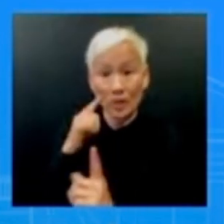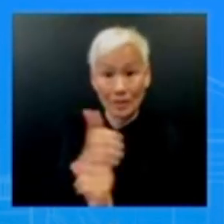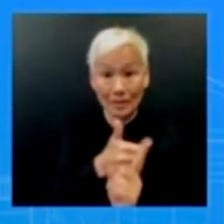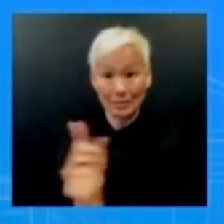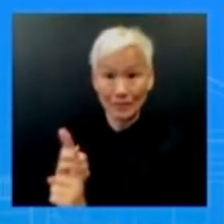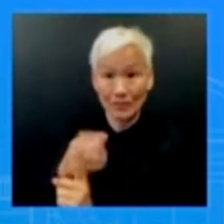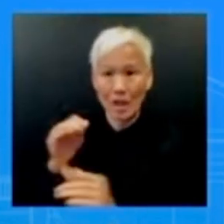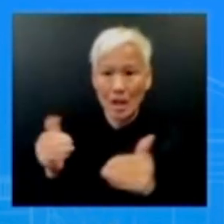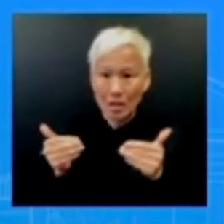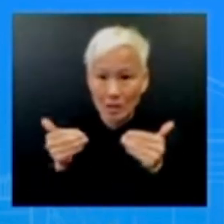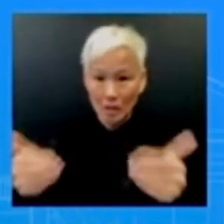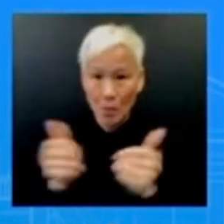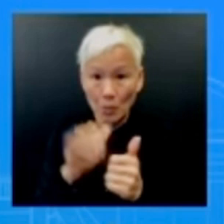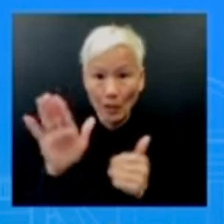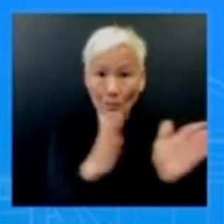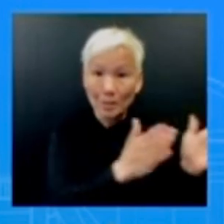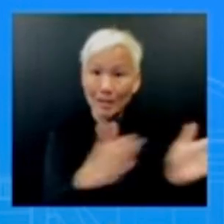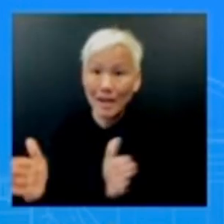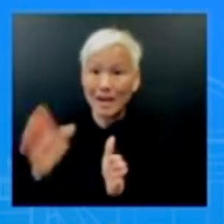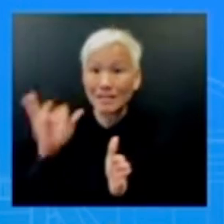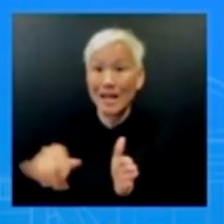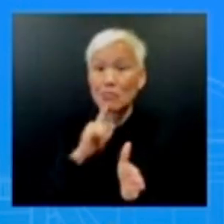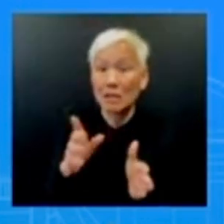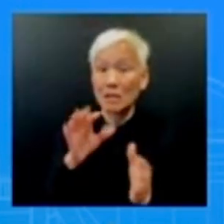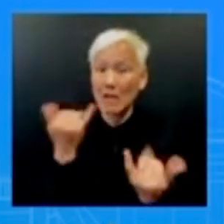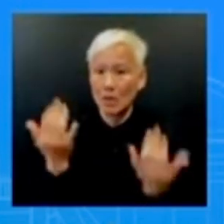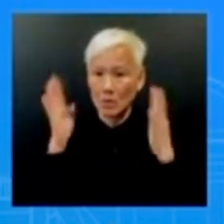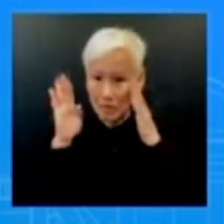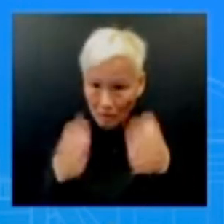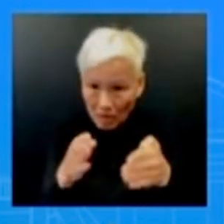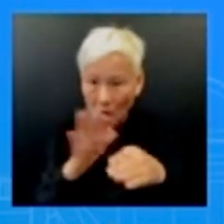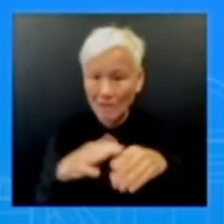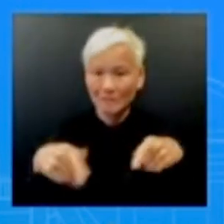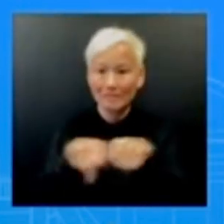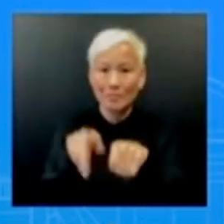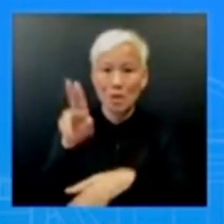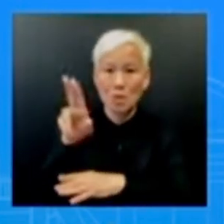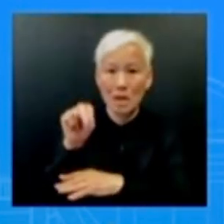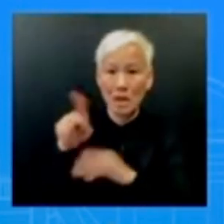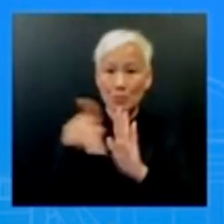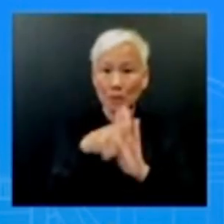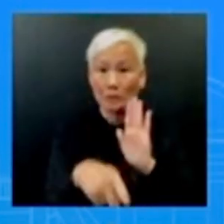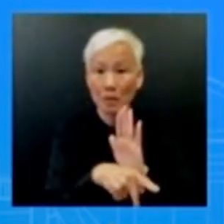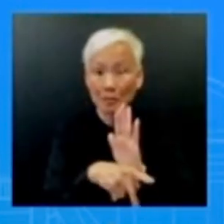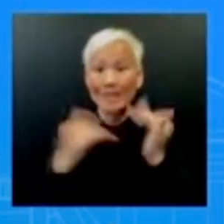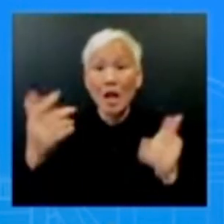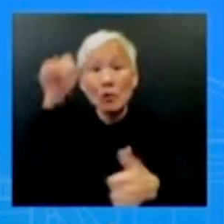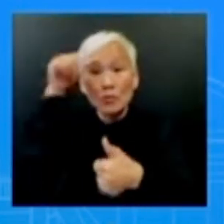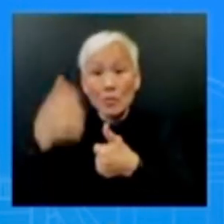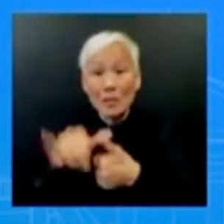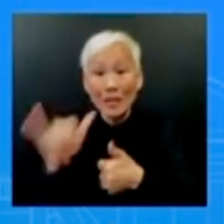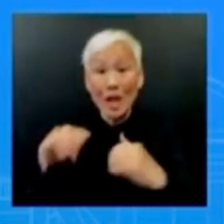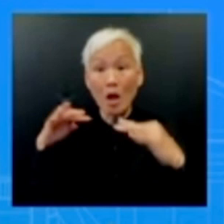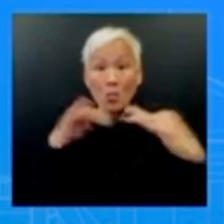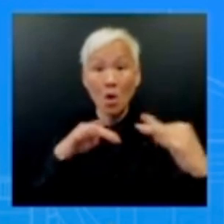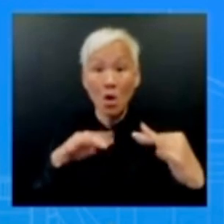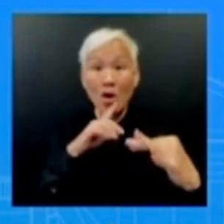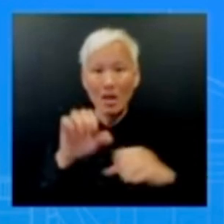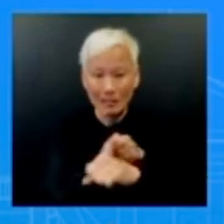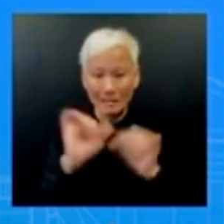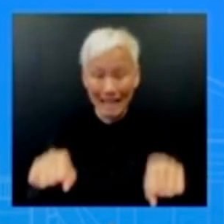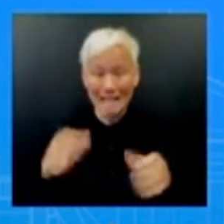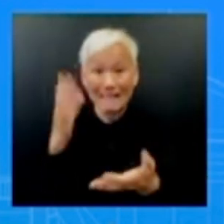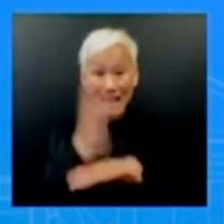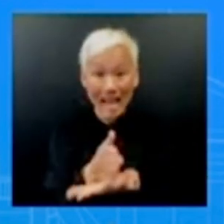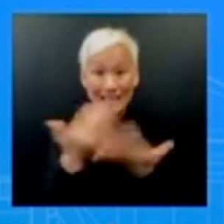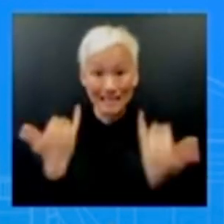same UN principles. And let's remember, this war could actually end right now if Russia would withdraw